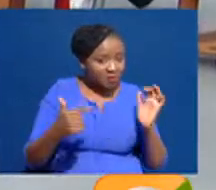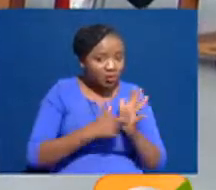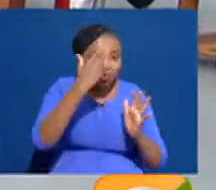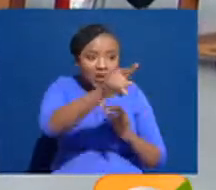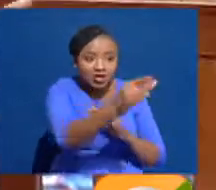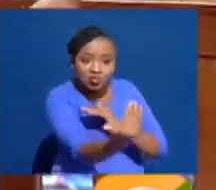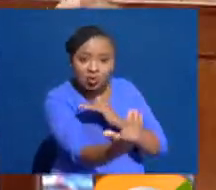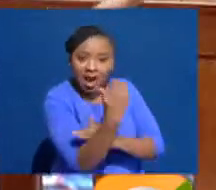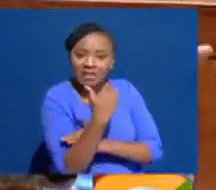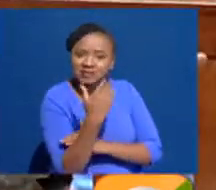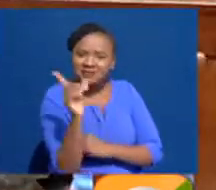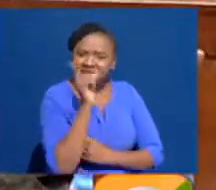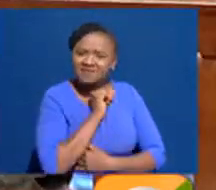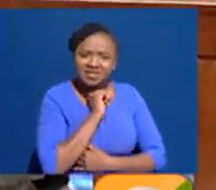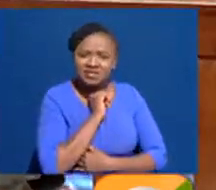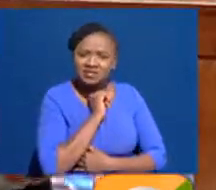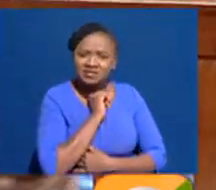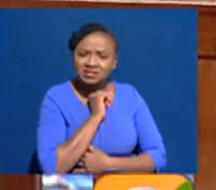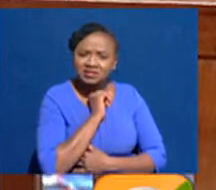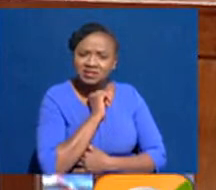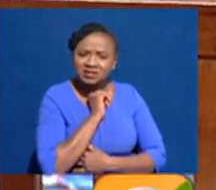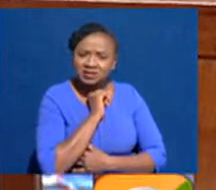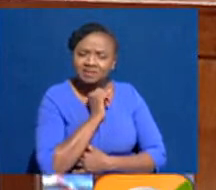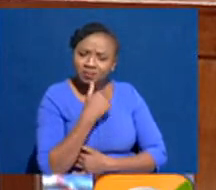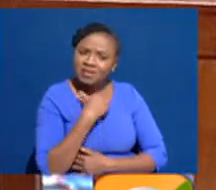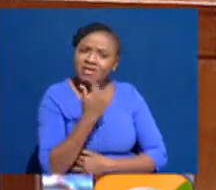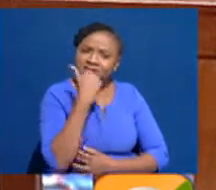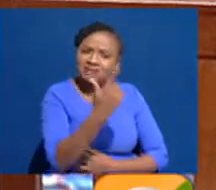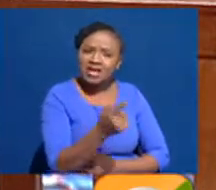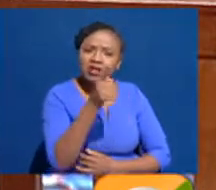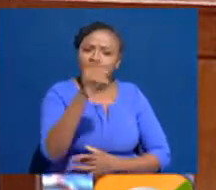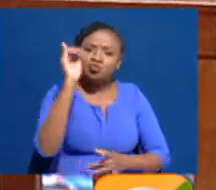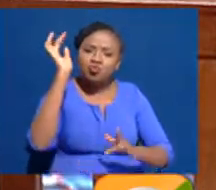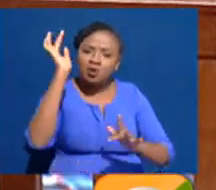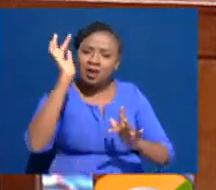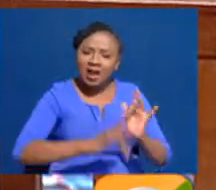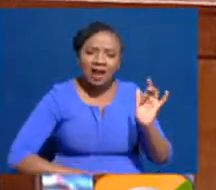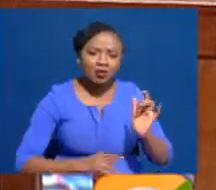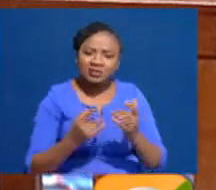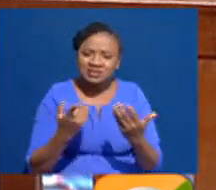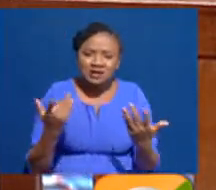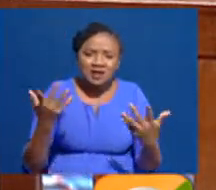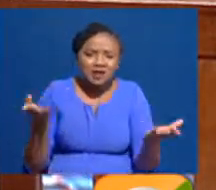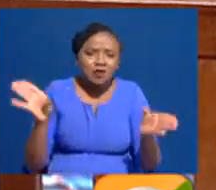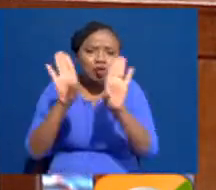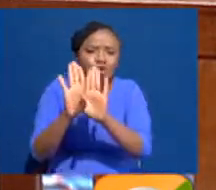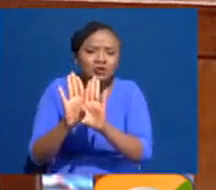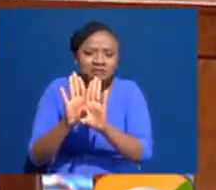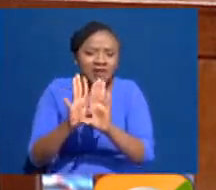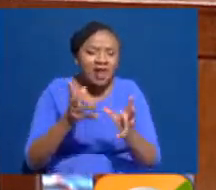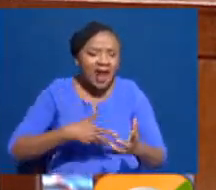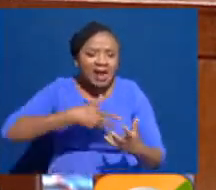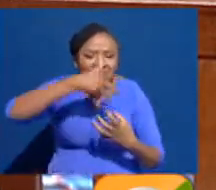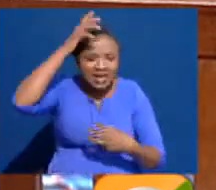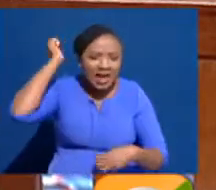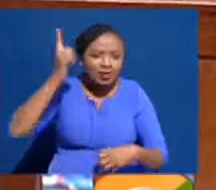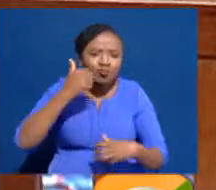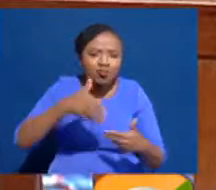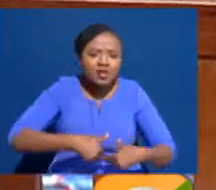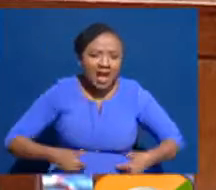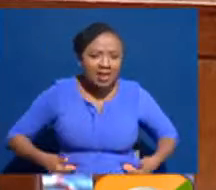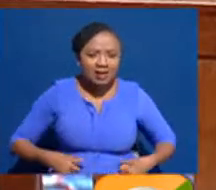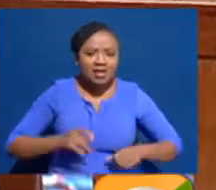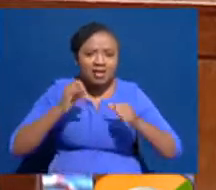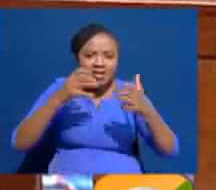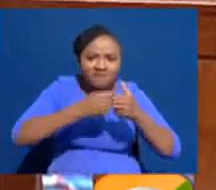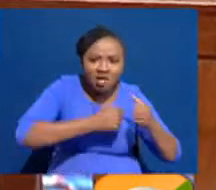me. He's talking about Eastmart. Yes. And I've just told you cannot cage an angry lion. It will come out there and try to defend